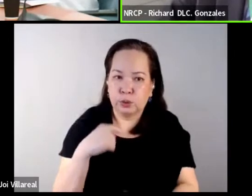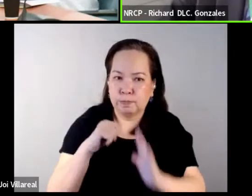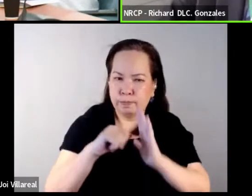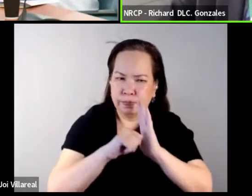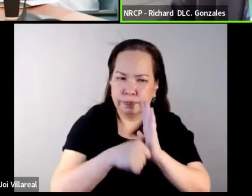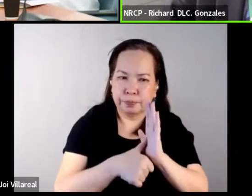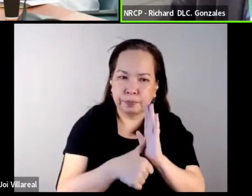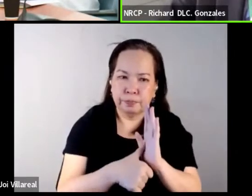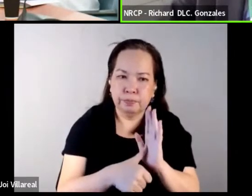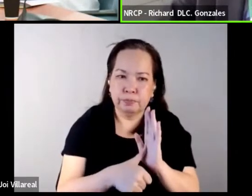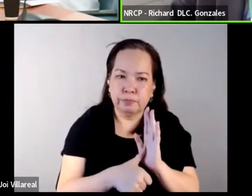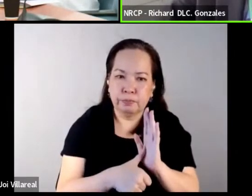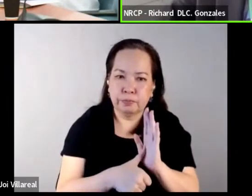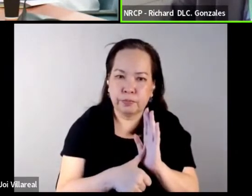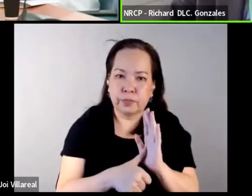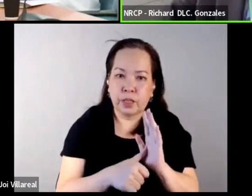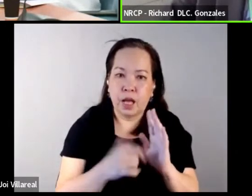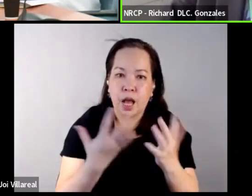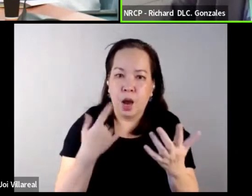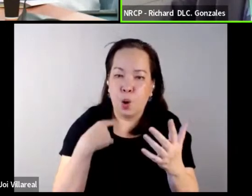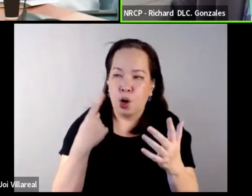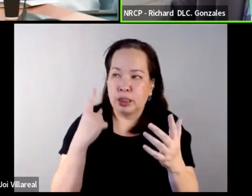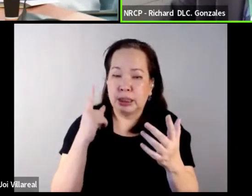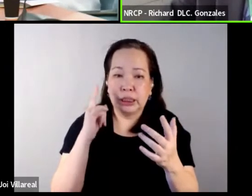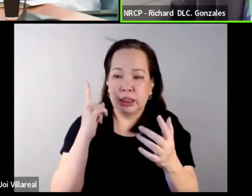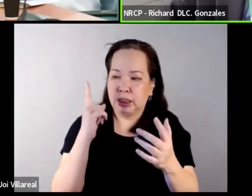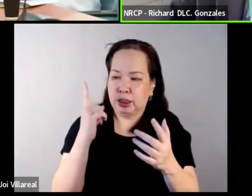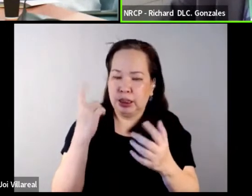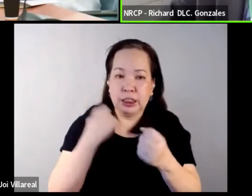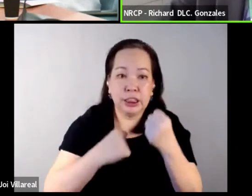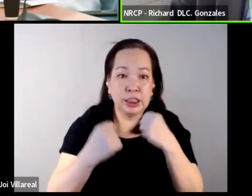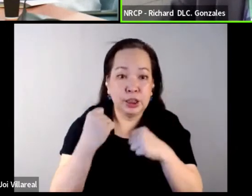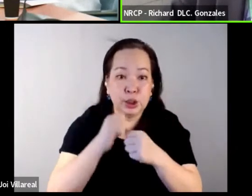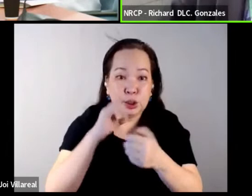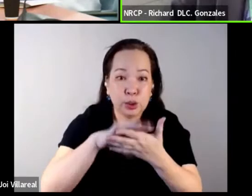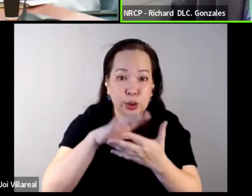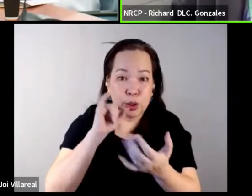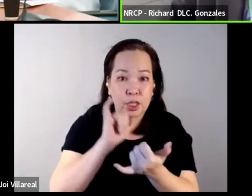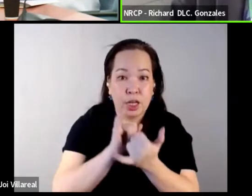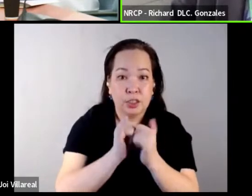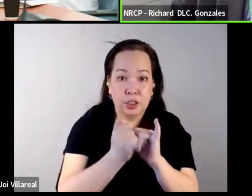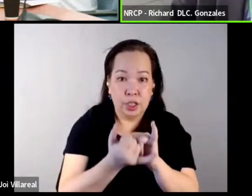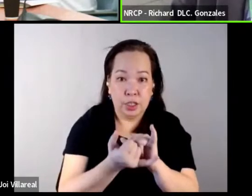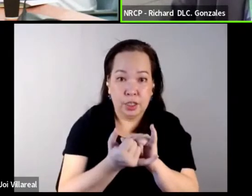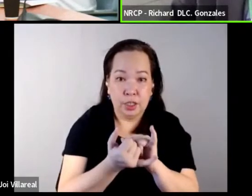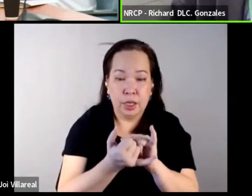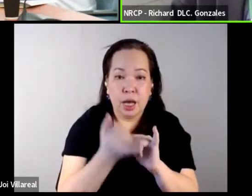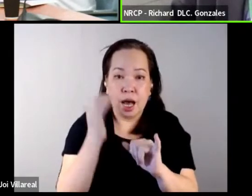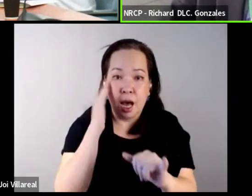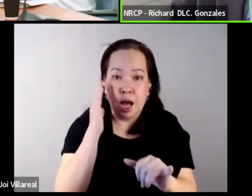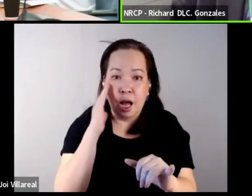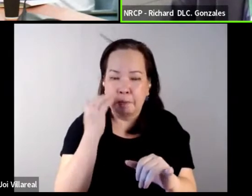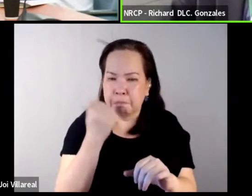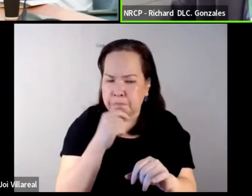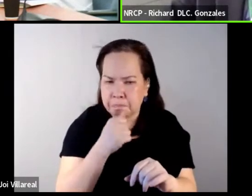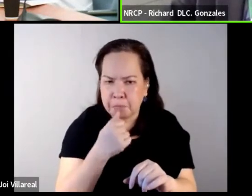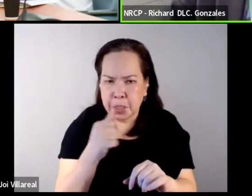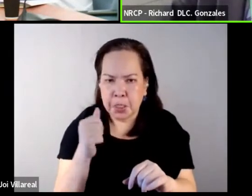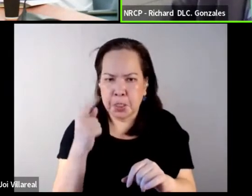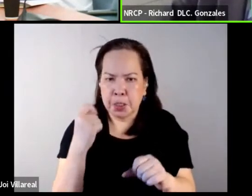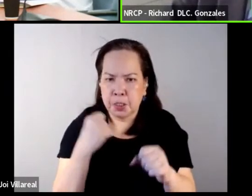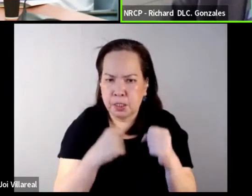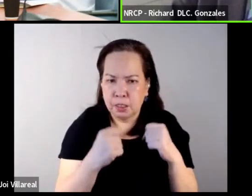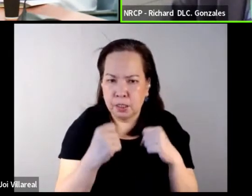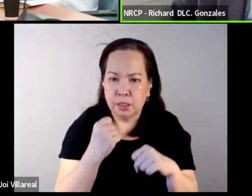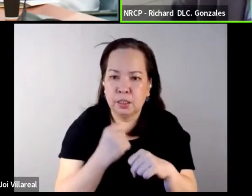emphasize the learning adjusted years, okay? Which we all know that any year,